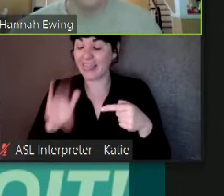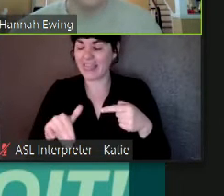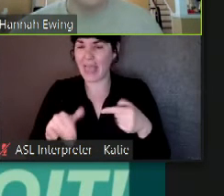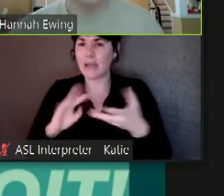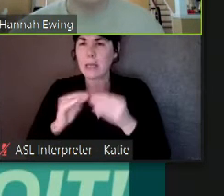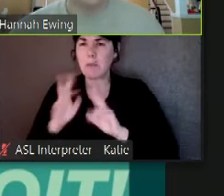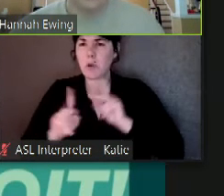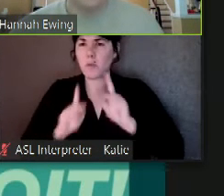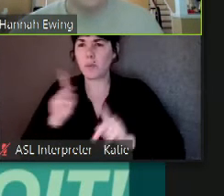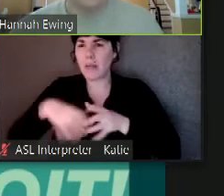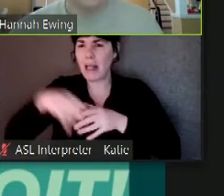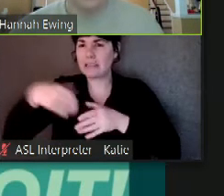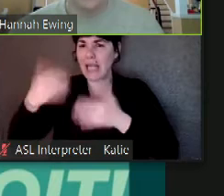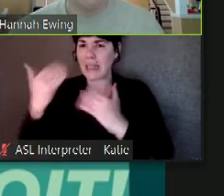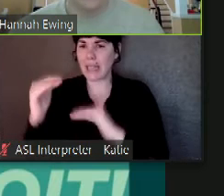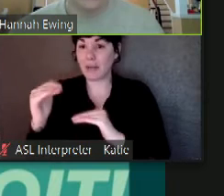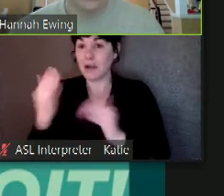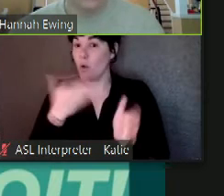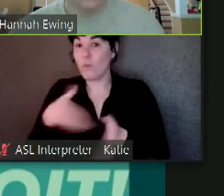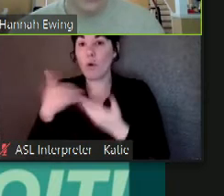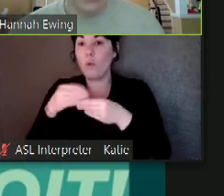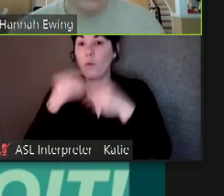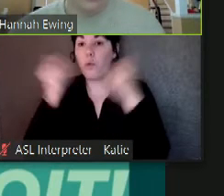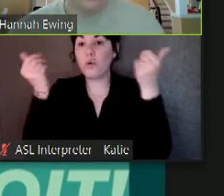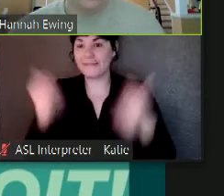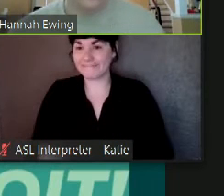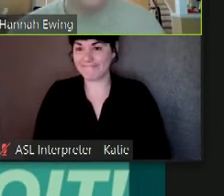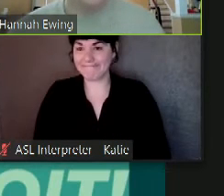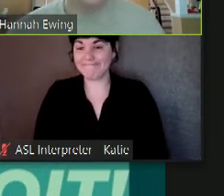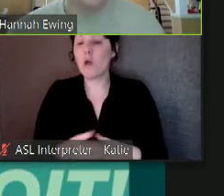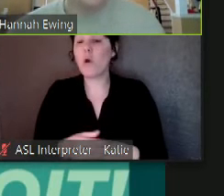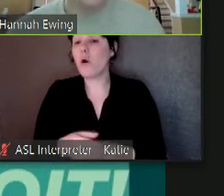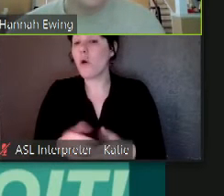no longer be capacity limits at residential gatherings.